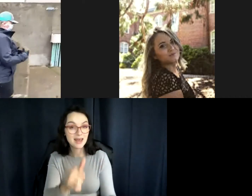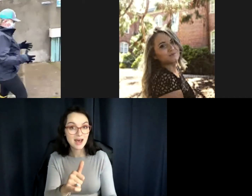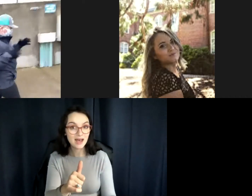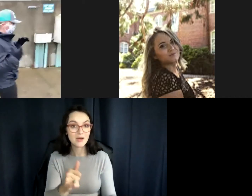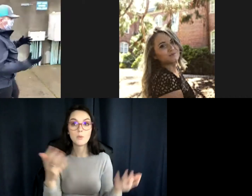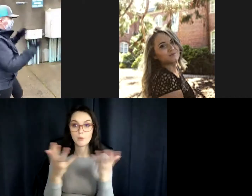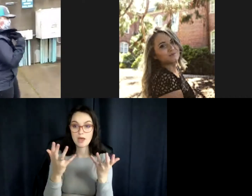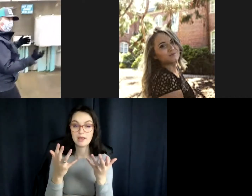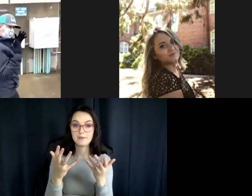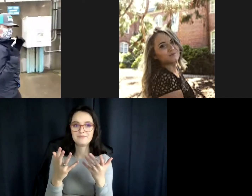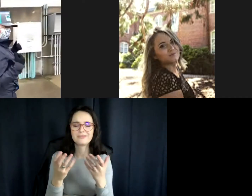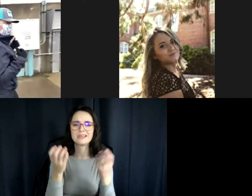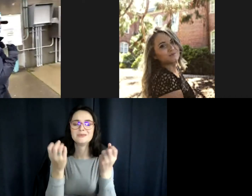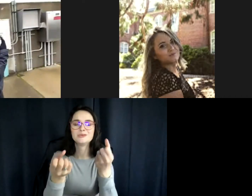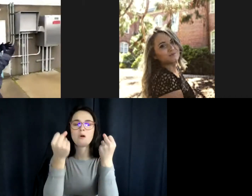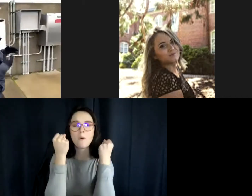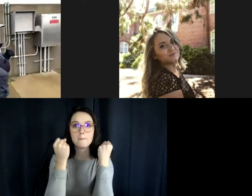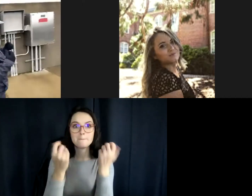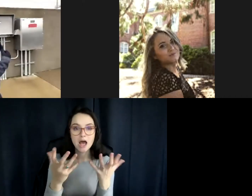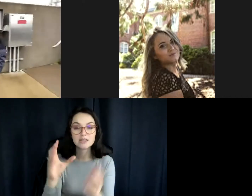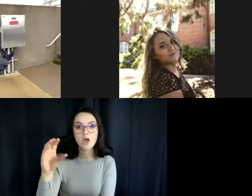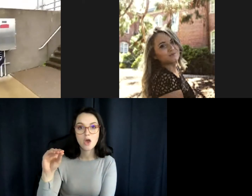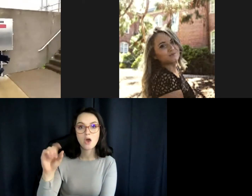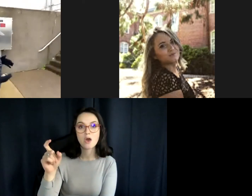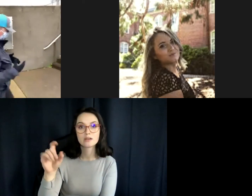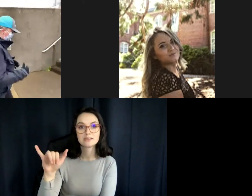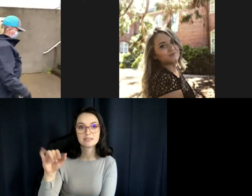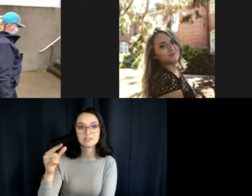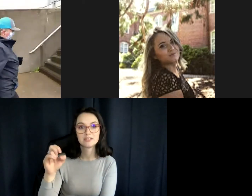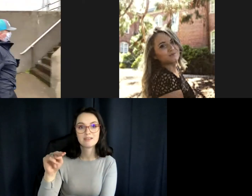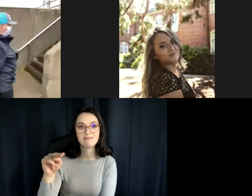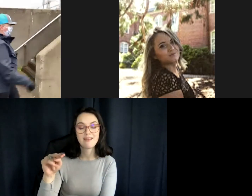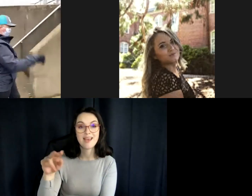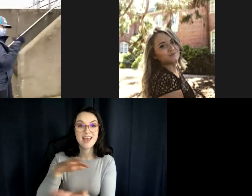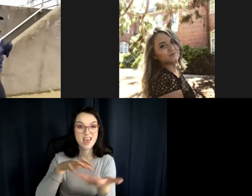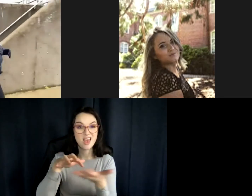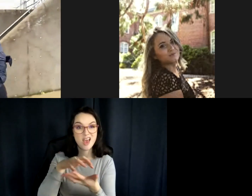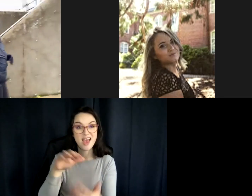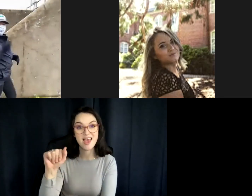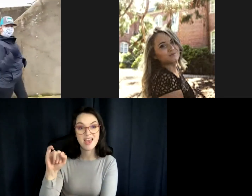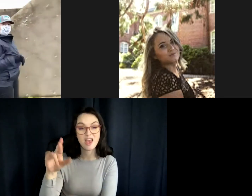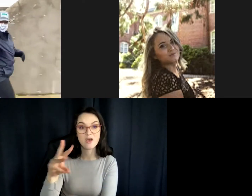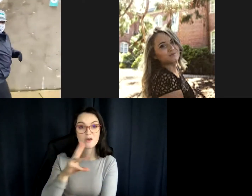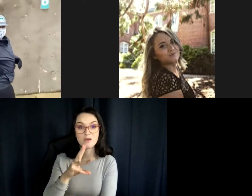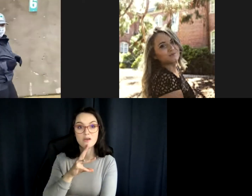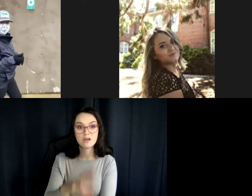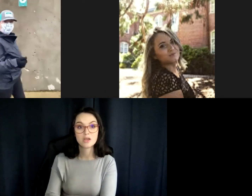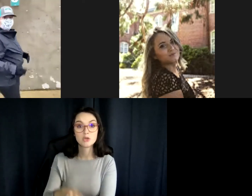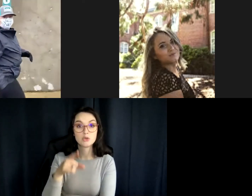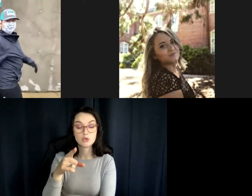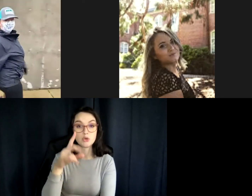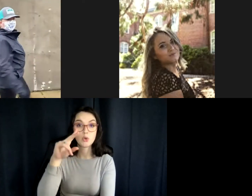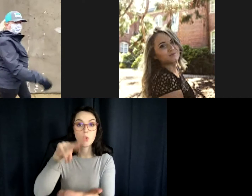step. So this is the primary or secondary clarifiers. And the secondary clarifiers, and this one's not